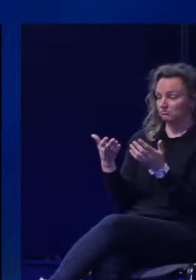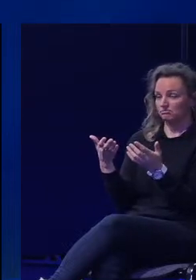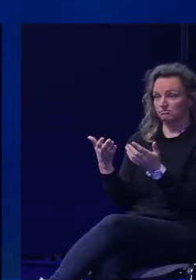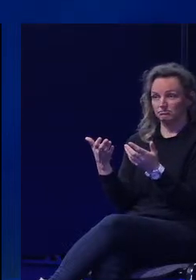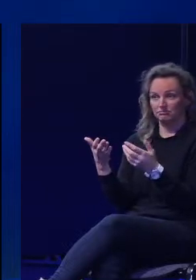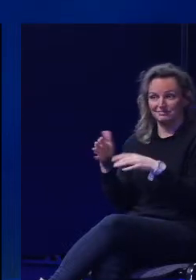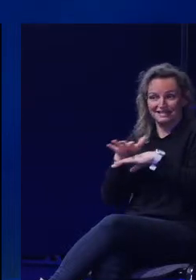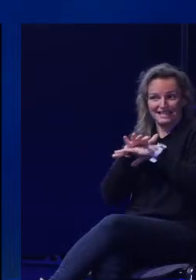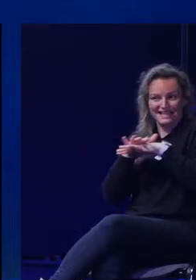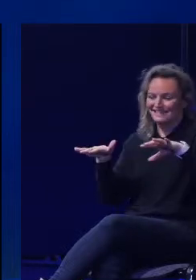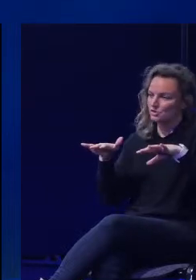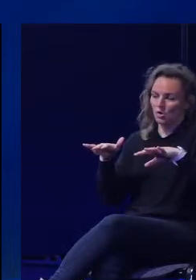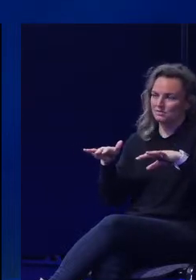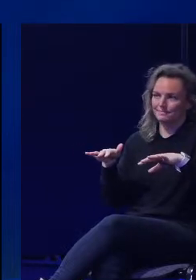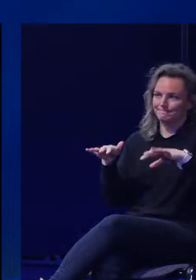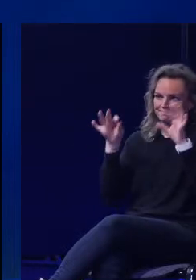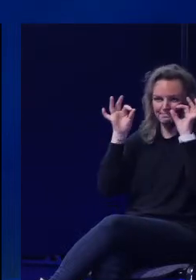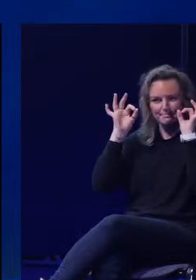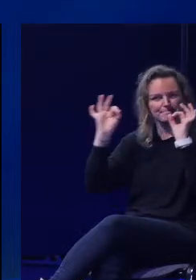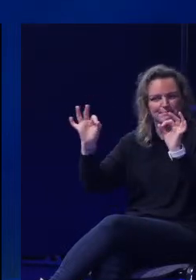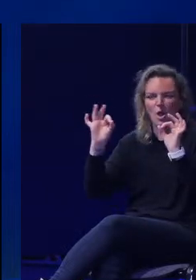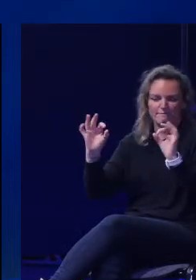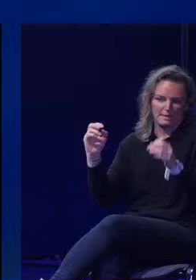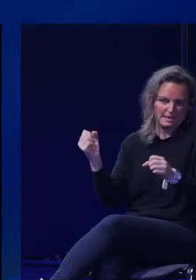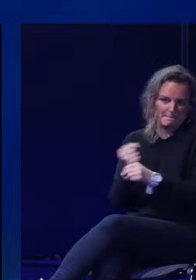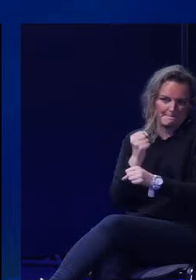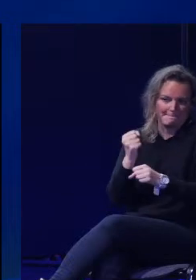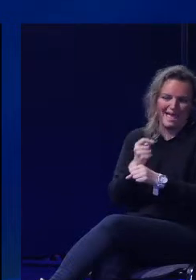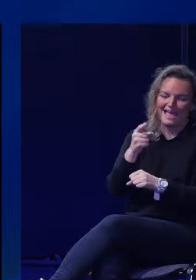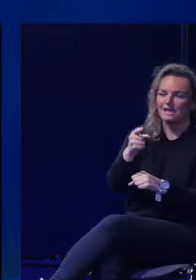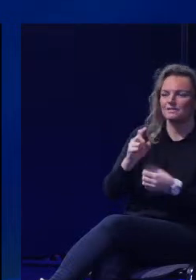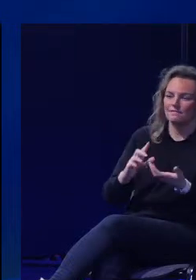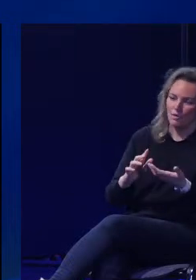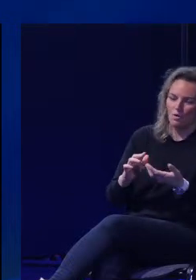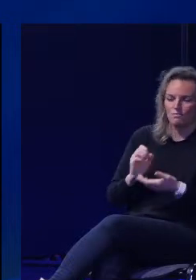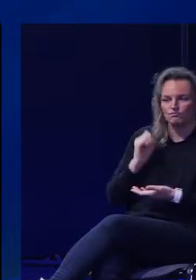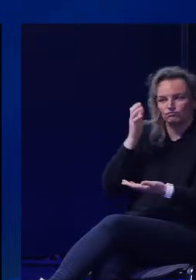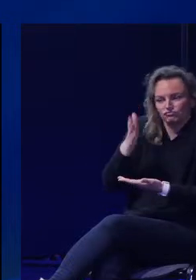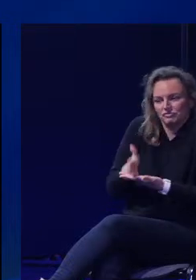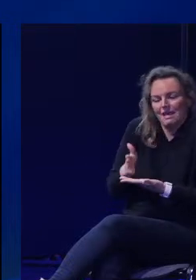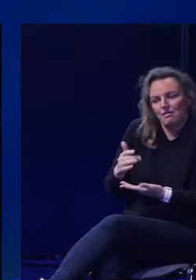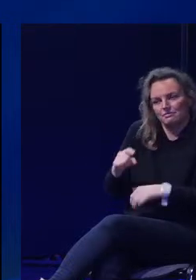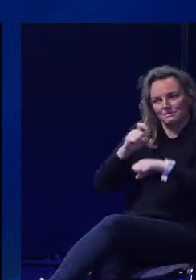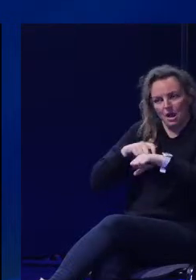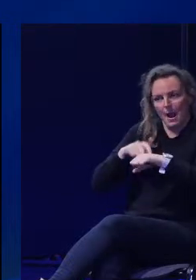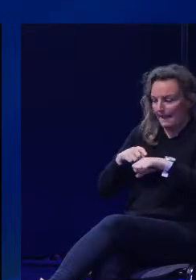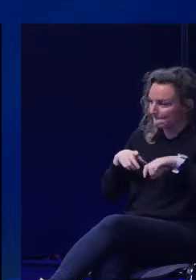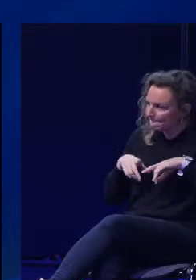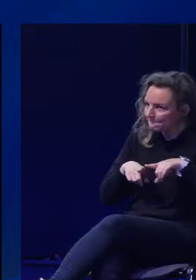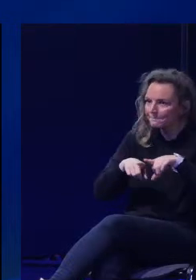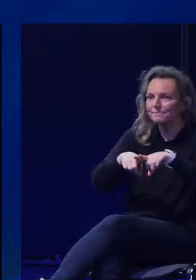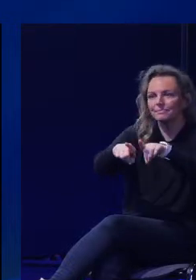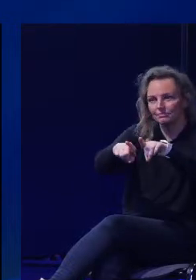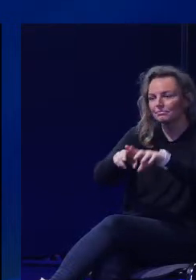is not made for real-time, right? That's not his key strength. So this is actually a big deal that he